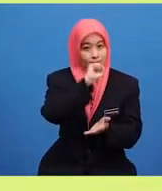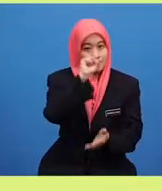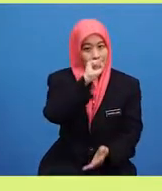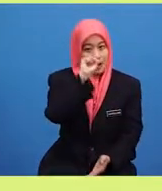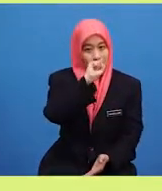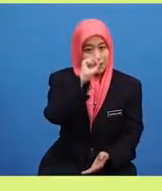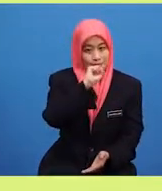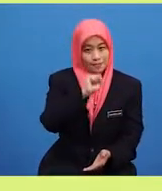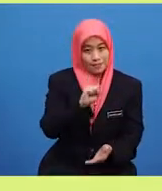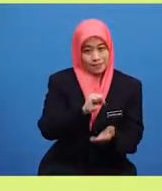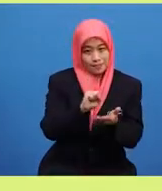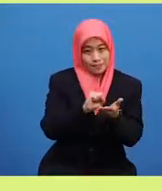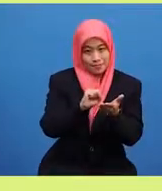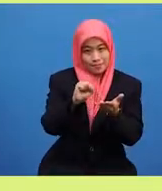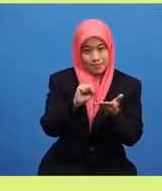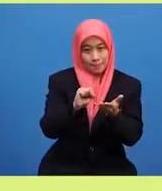Rubber.